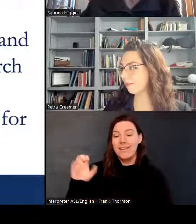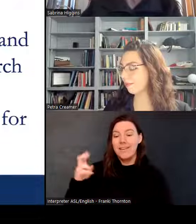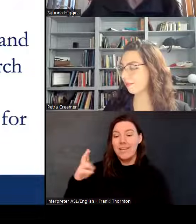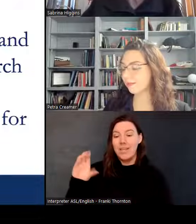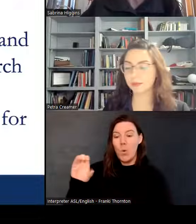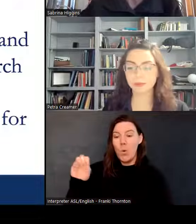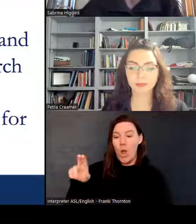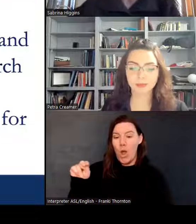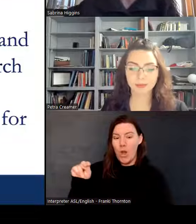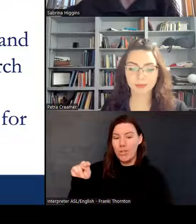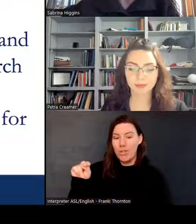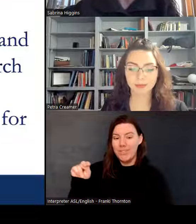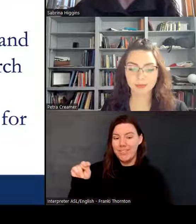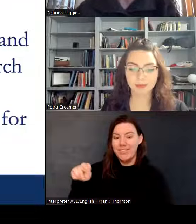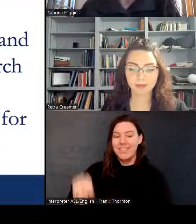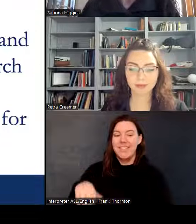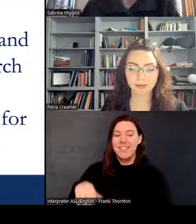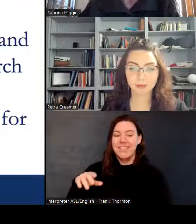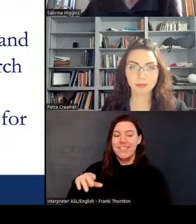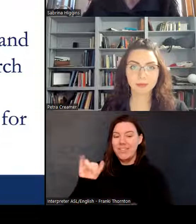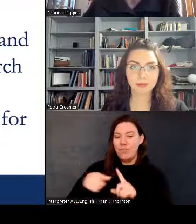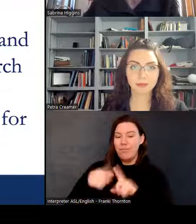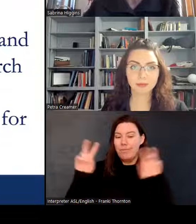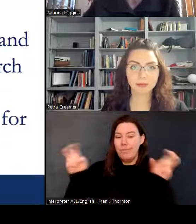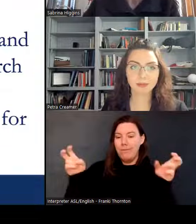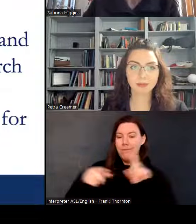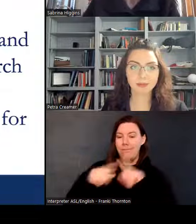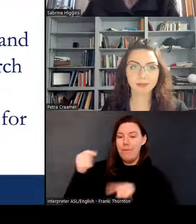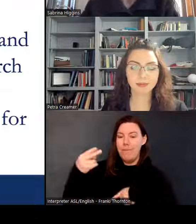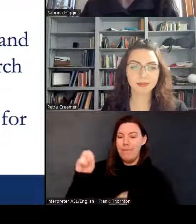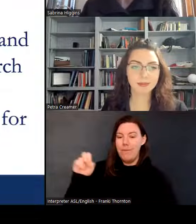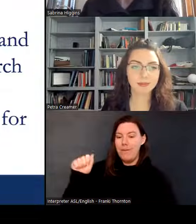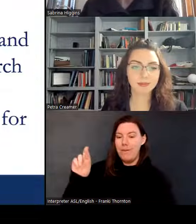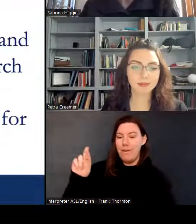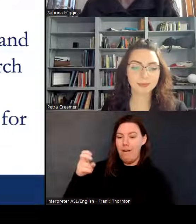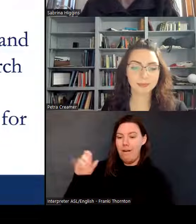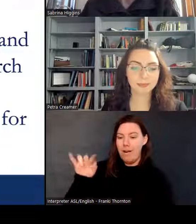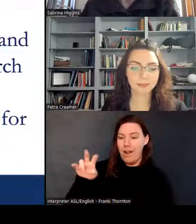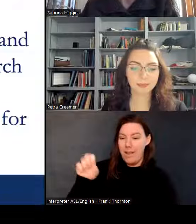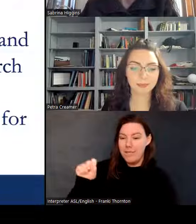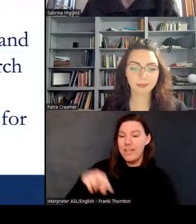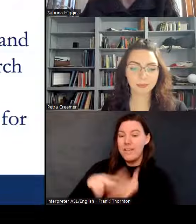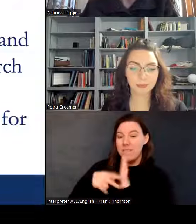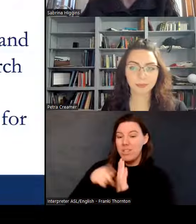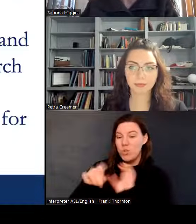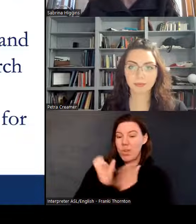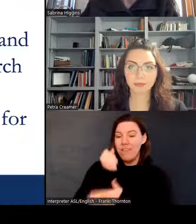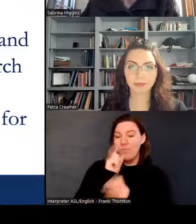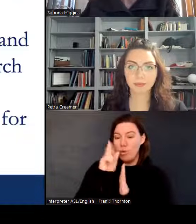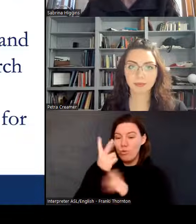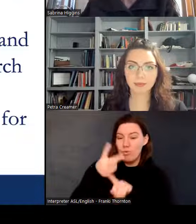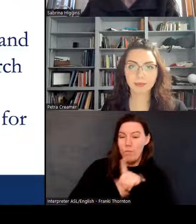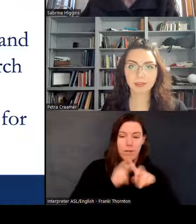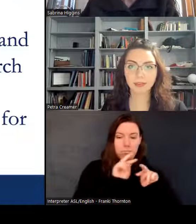event which gives the user access to all previous ArchaeoCon content for 2 months with the purchase of a $5